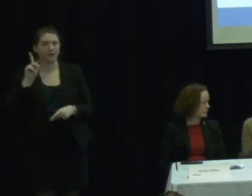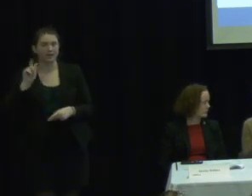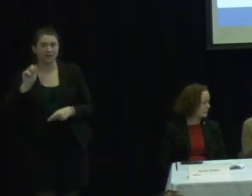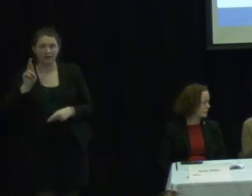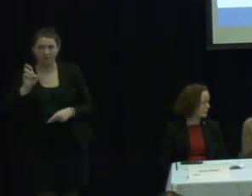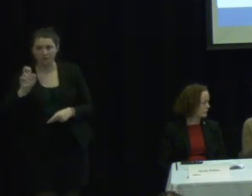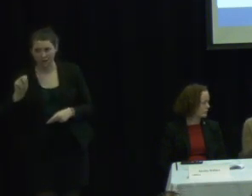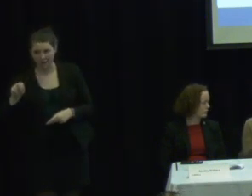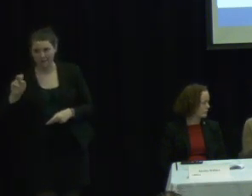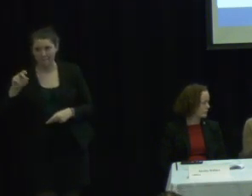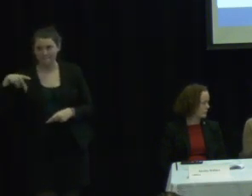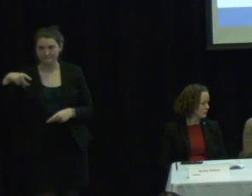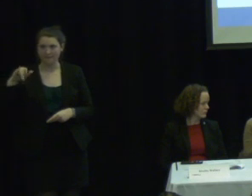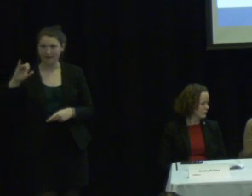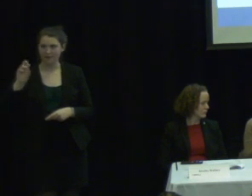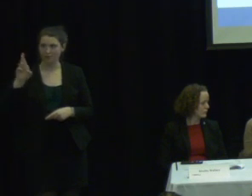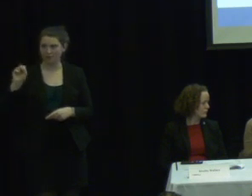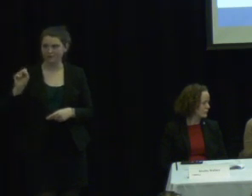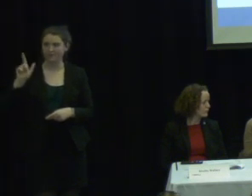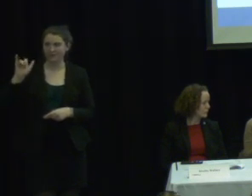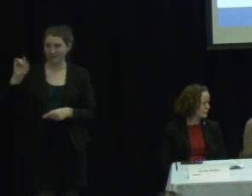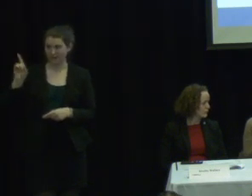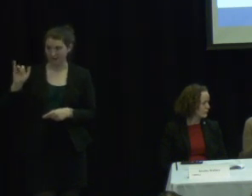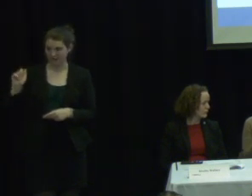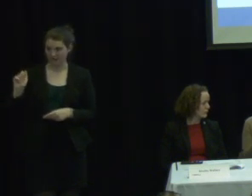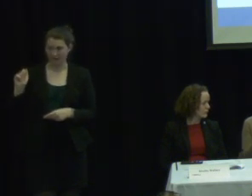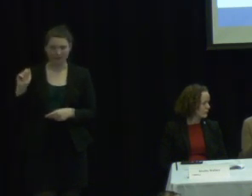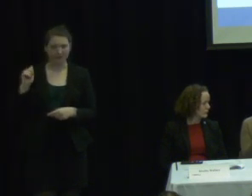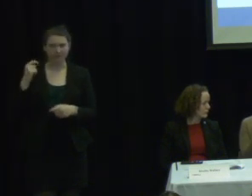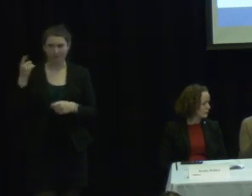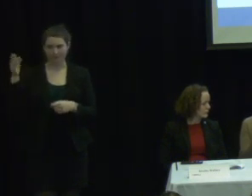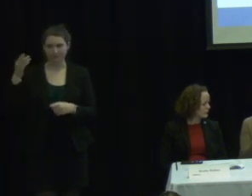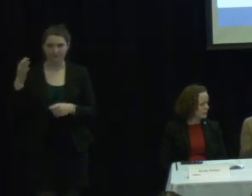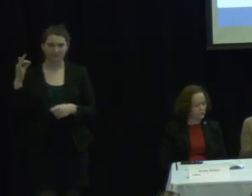Lydia Savage is the faculty representative on the space committee.